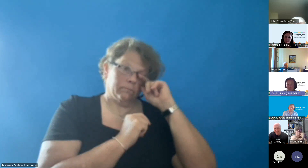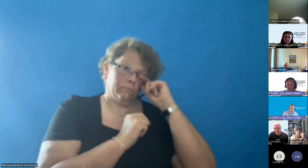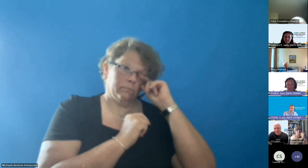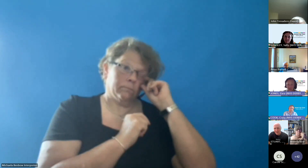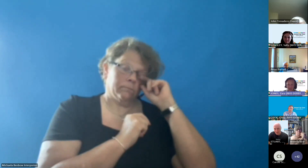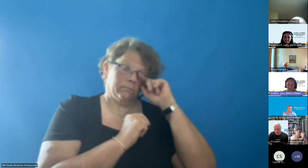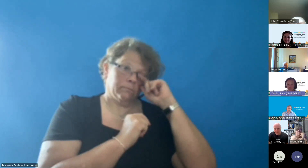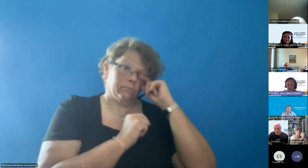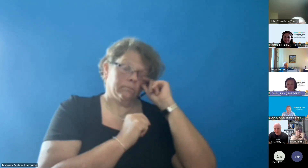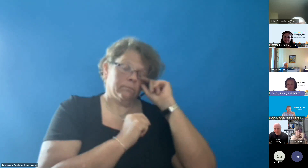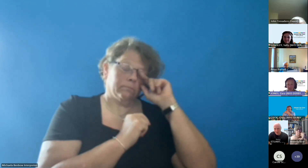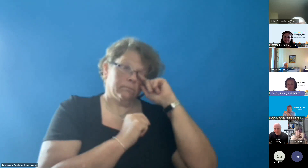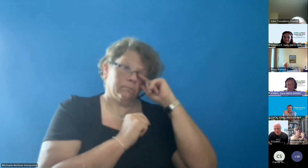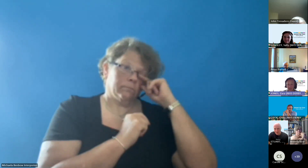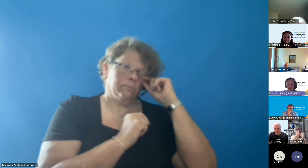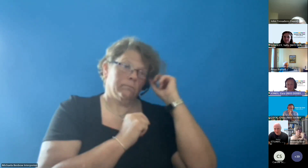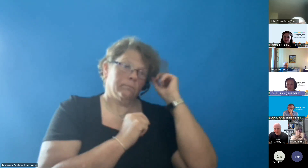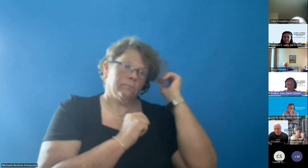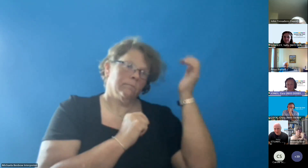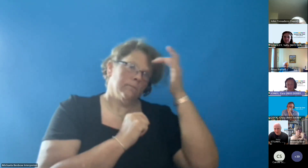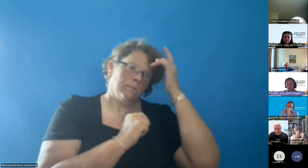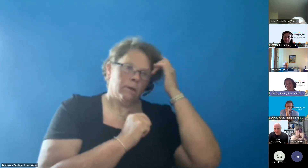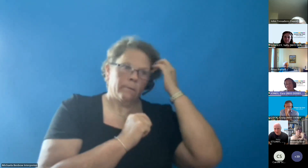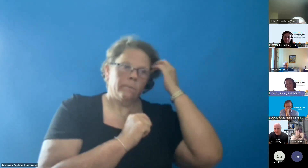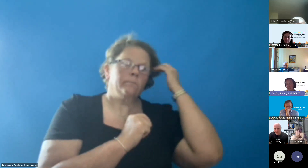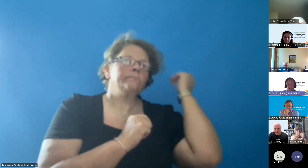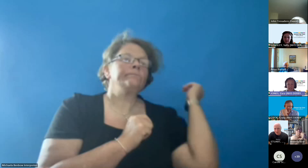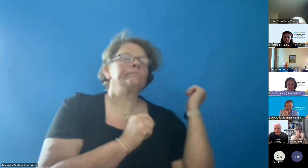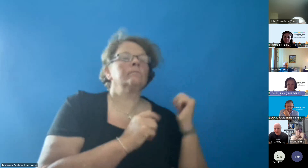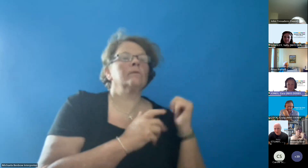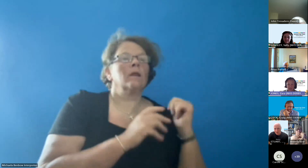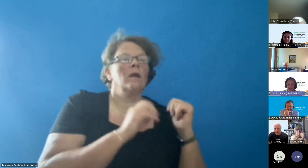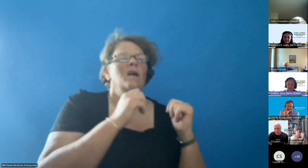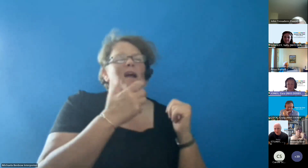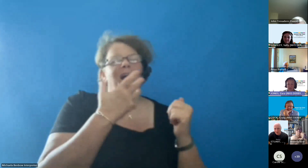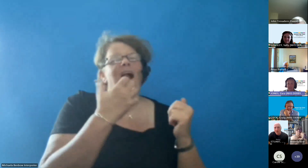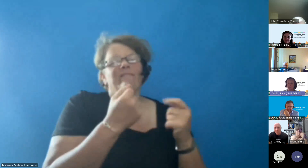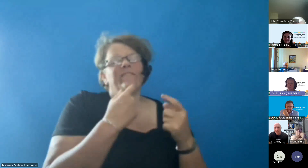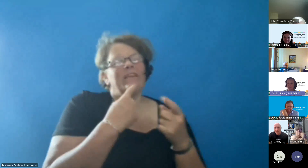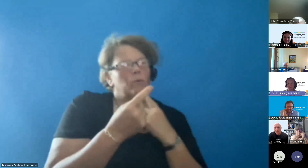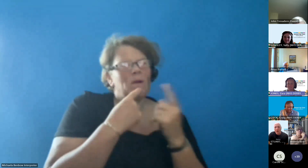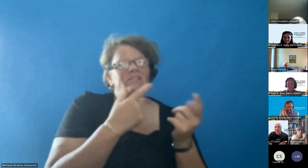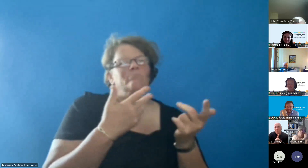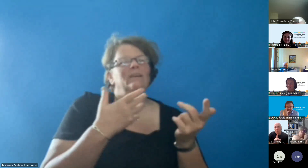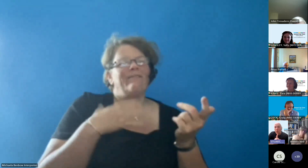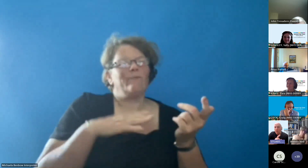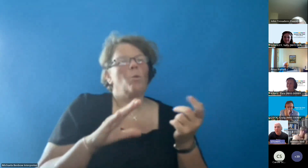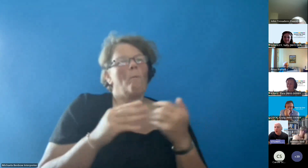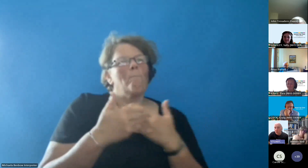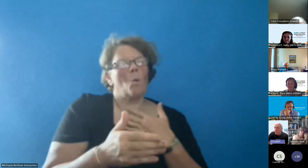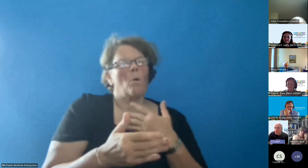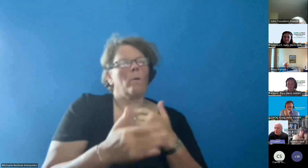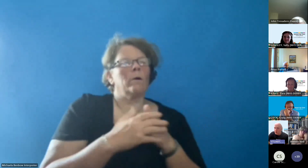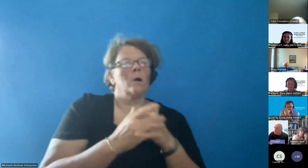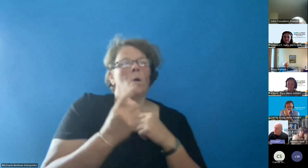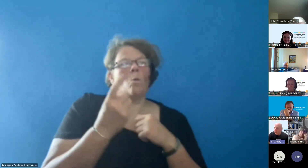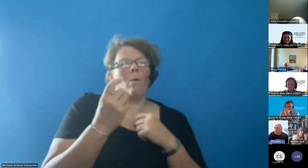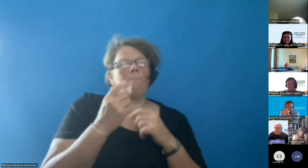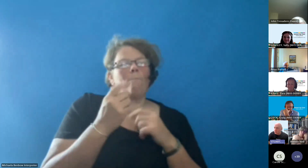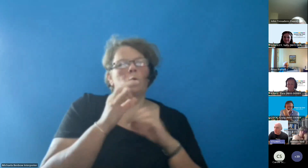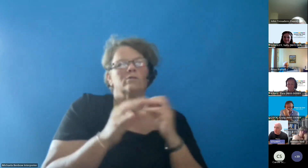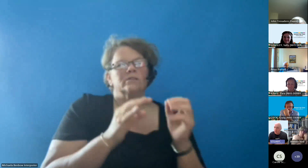I know colleagues want to finish on time, so I won't, but we can provide extra detail outside if that's helpful for things. There's one final